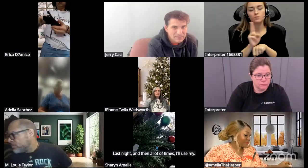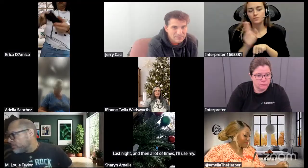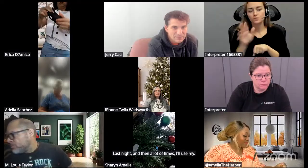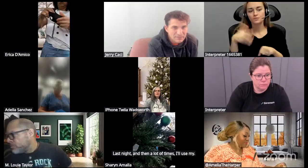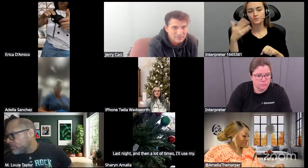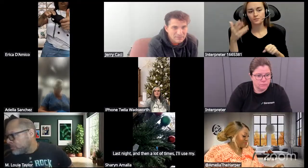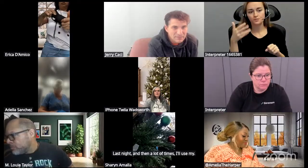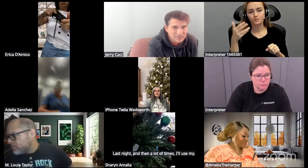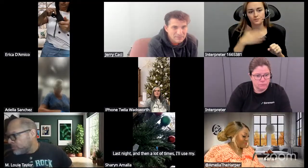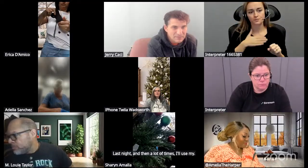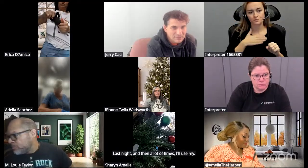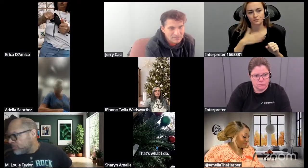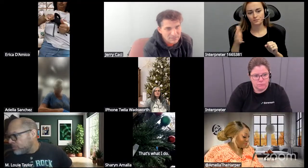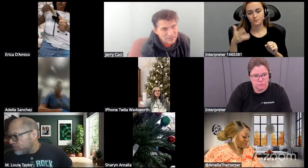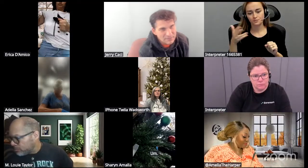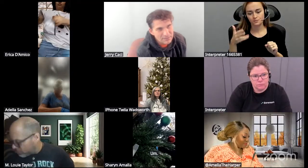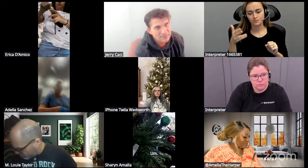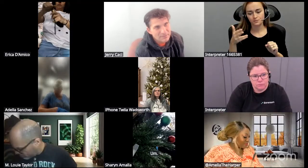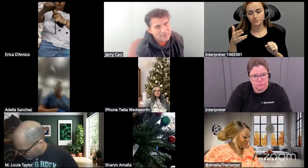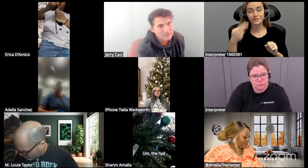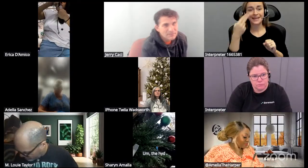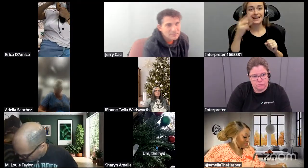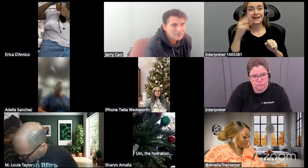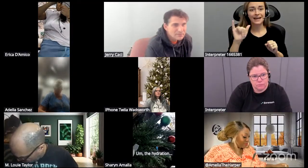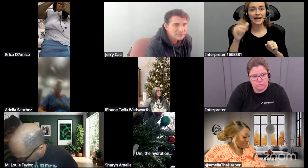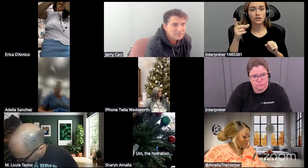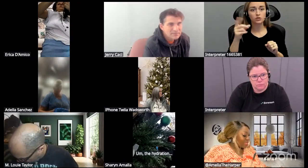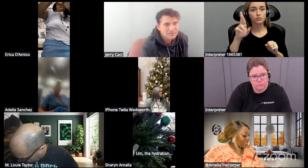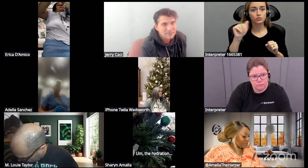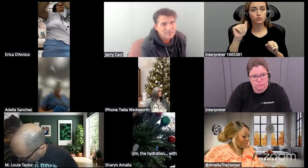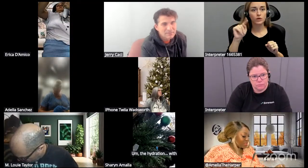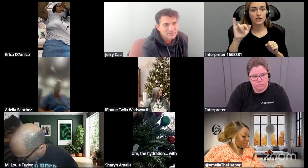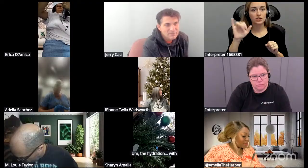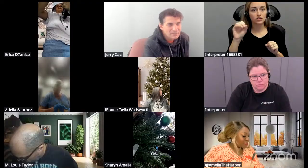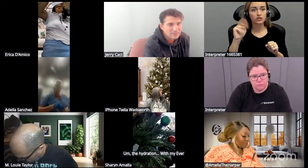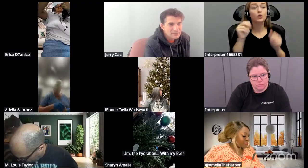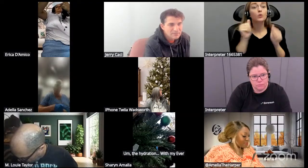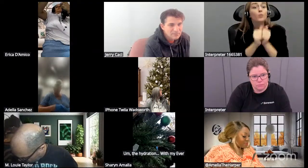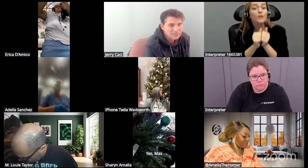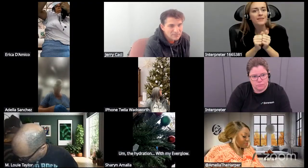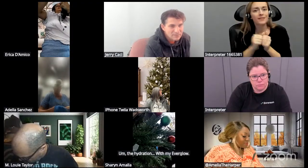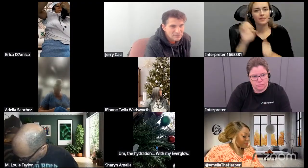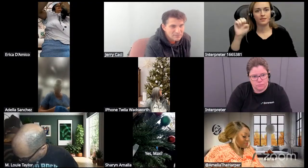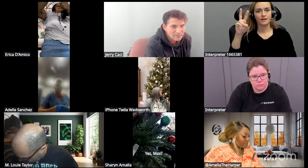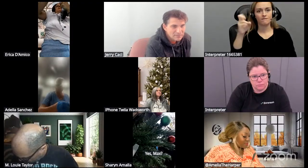um the hydration with my Yes, Everglow,